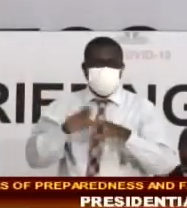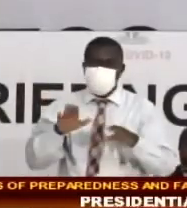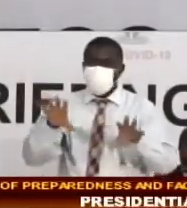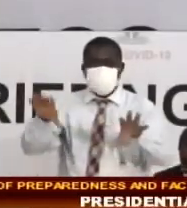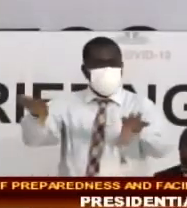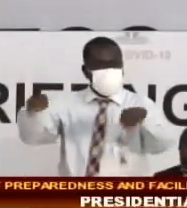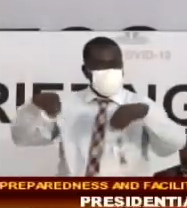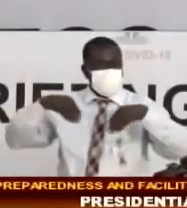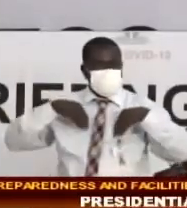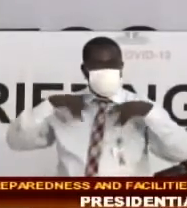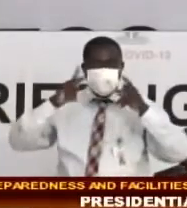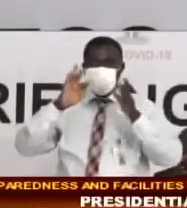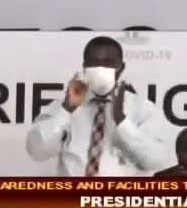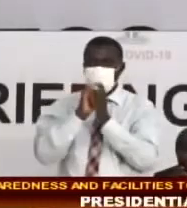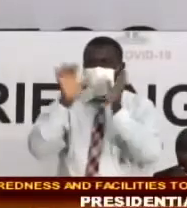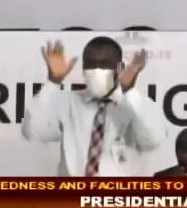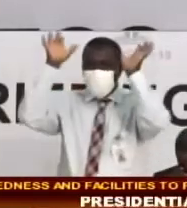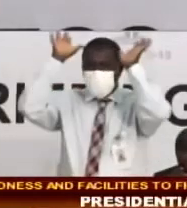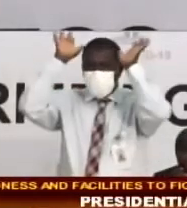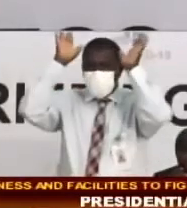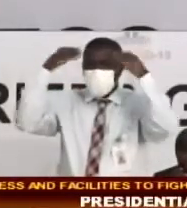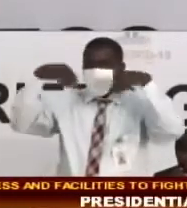the hawkers.